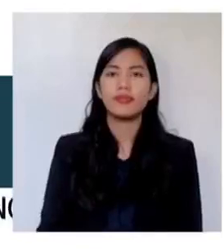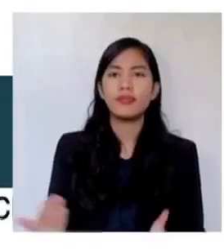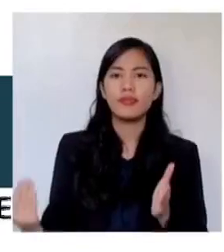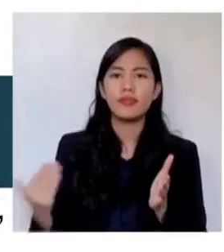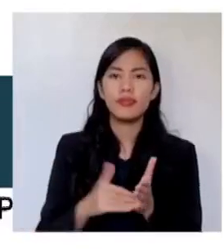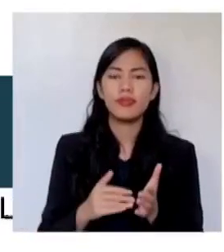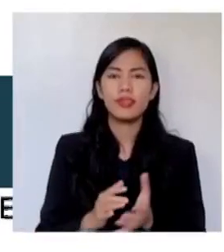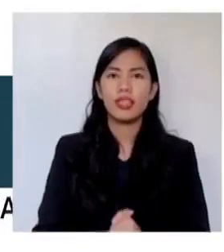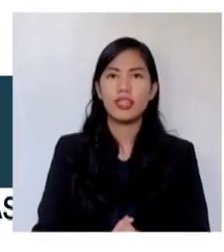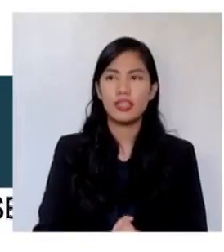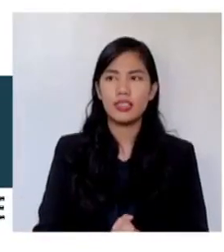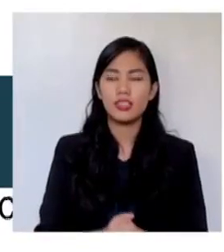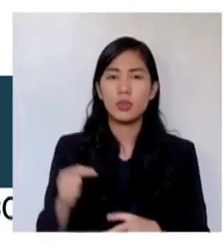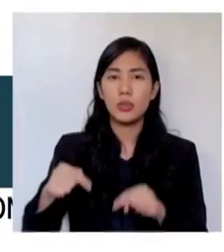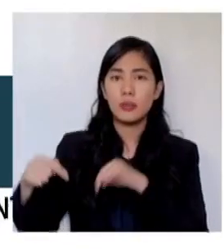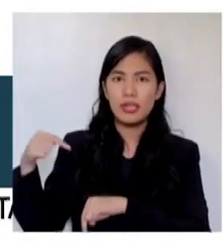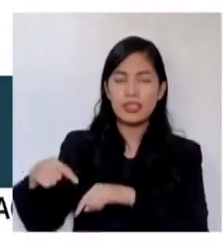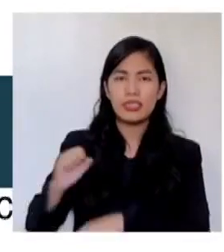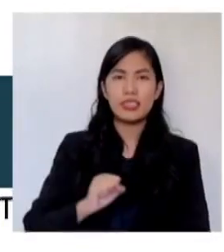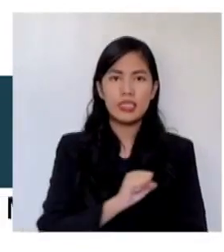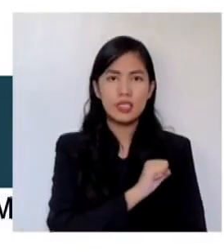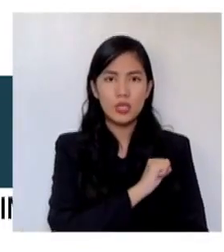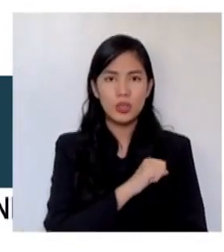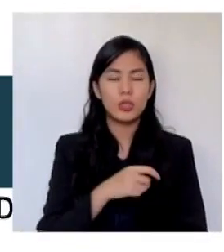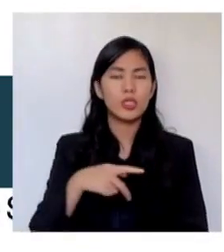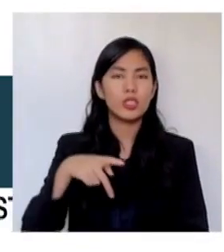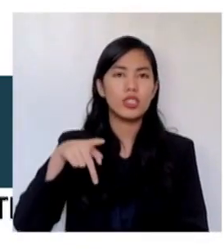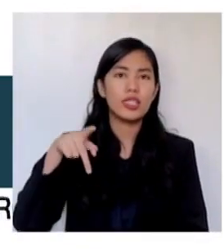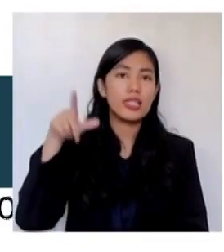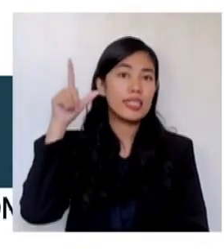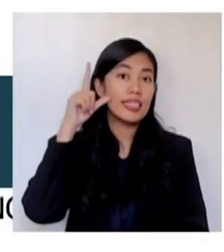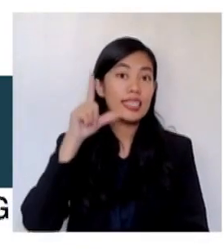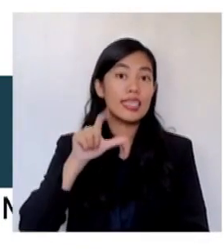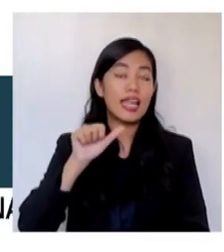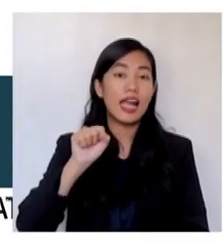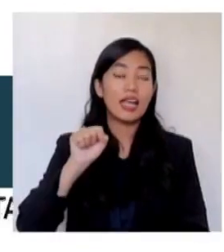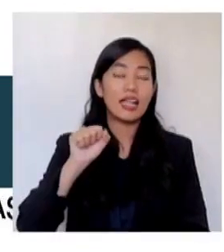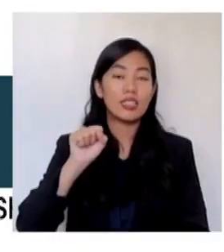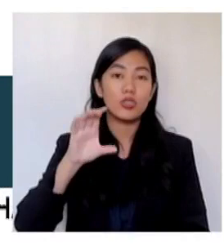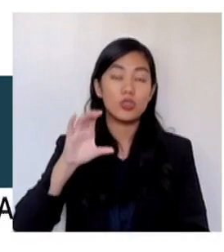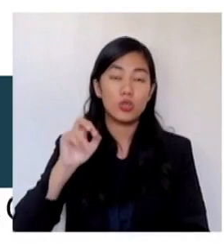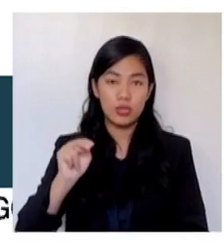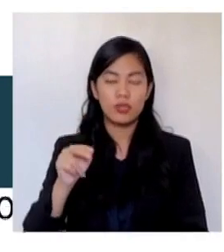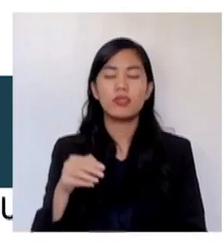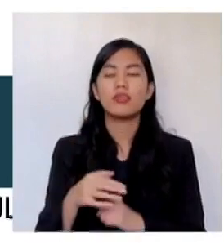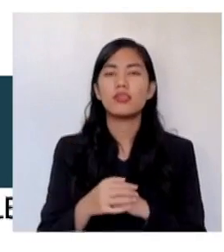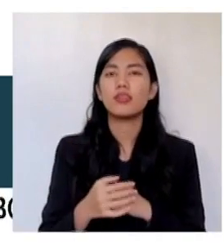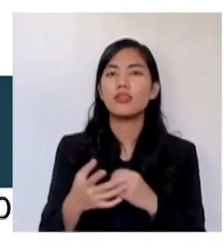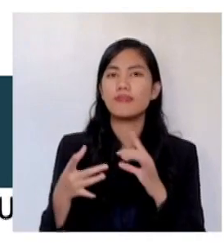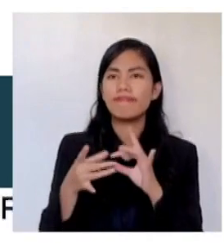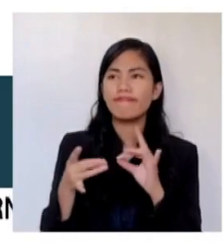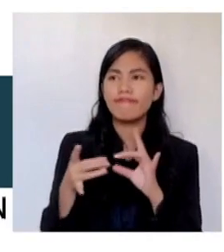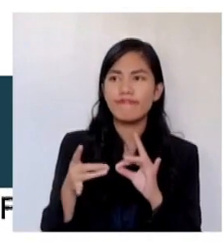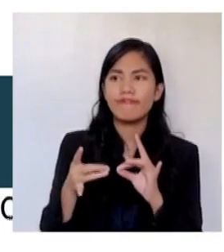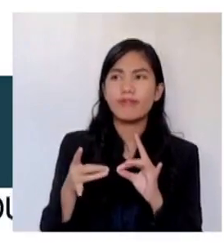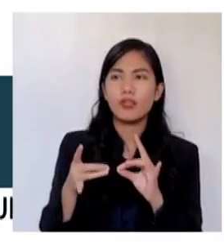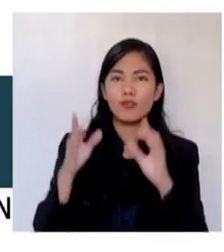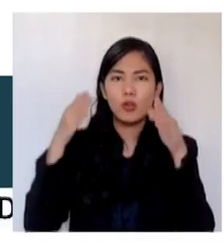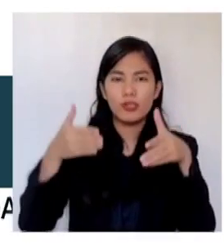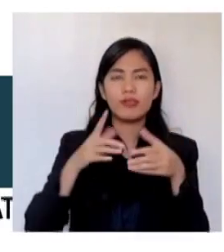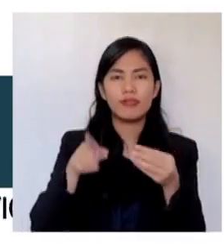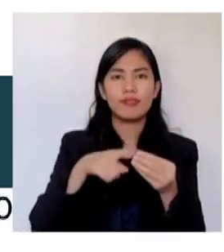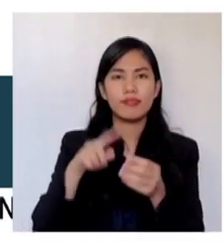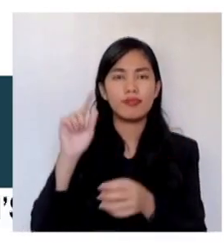Senator Ping, again, he mentioned about governance. And again, I couldn't agree more. The governance is is the primary